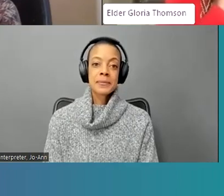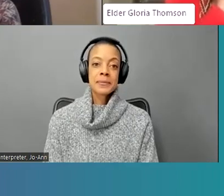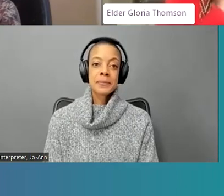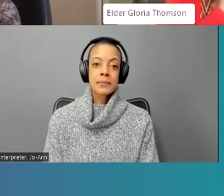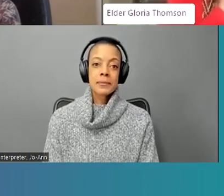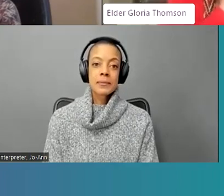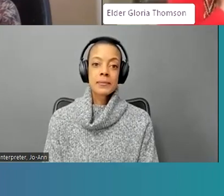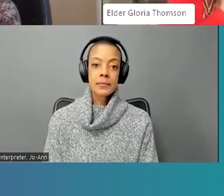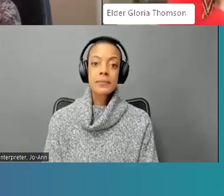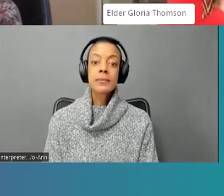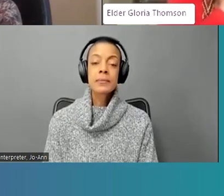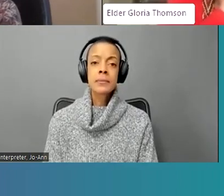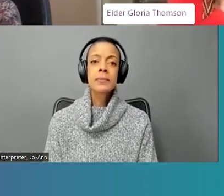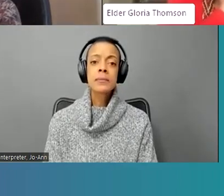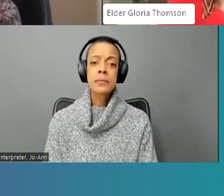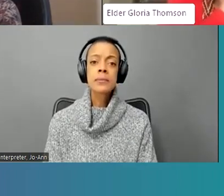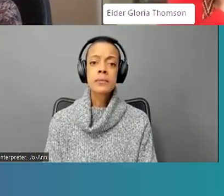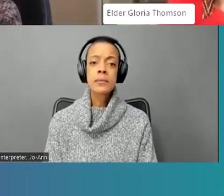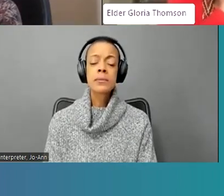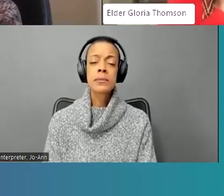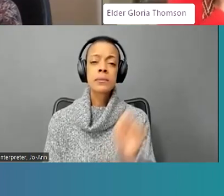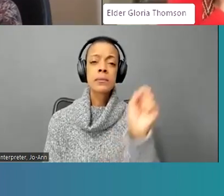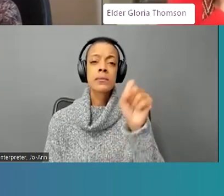Yes, I would like to answer